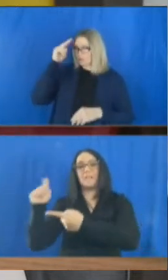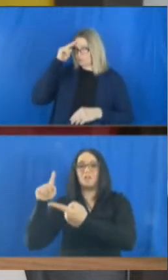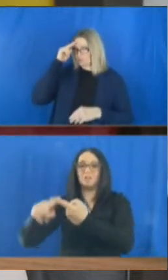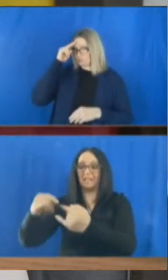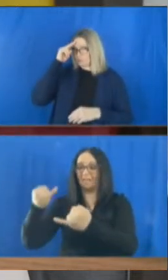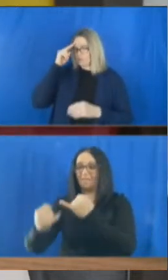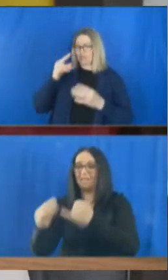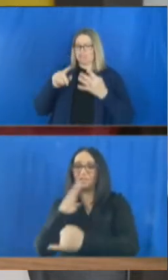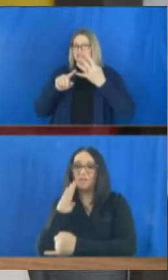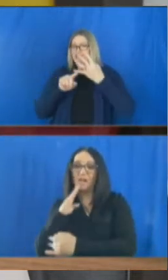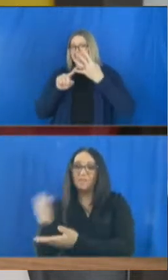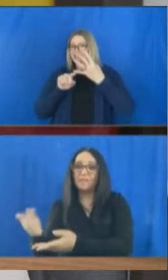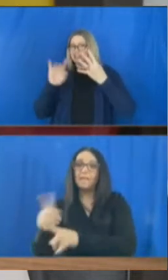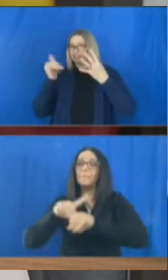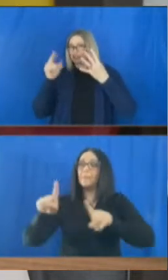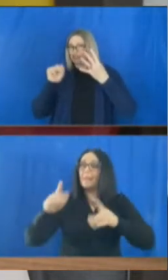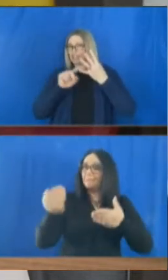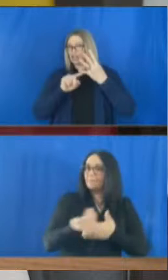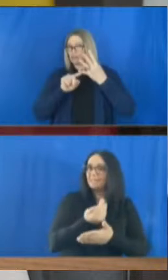scenario.